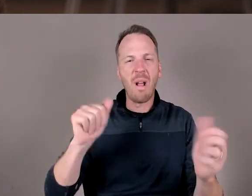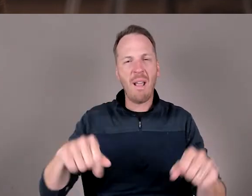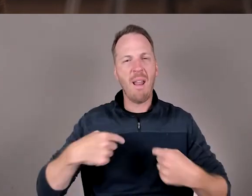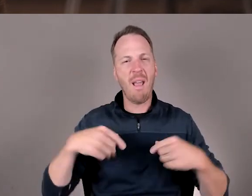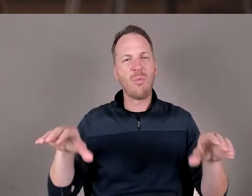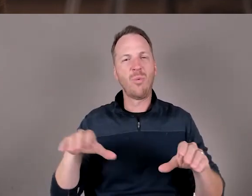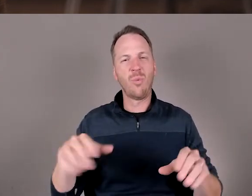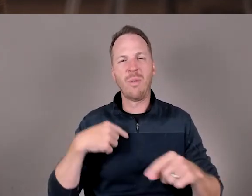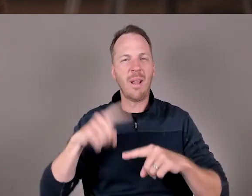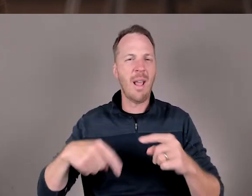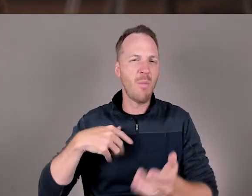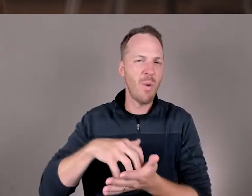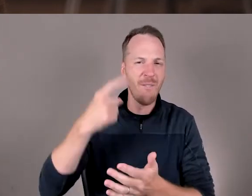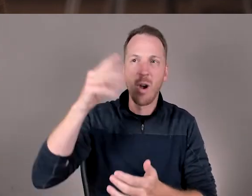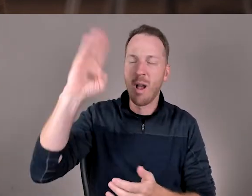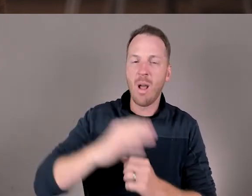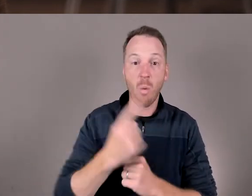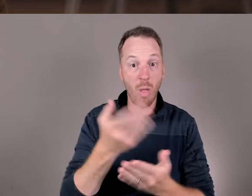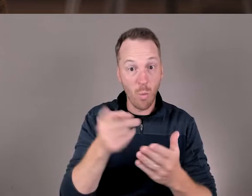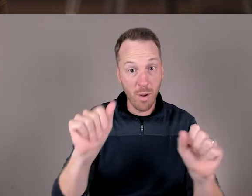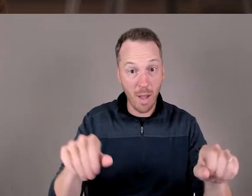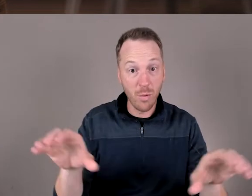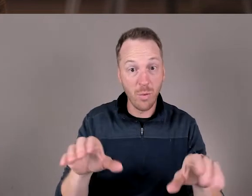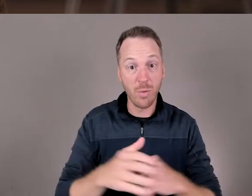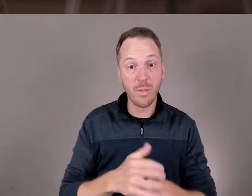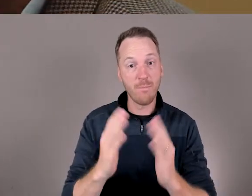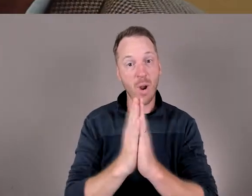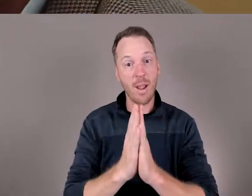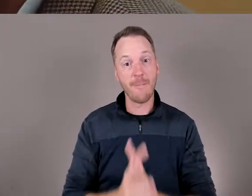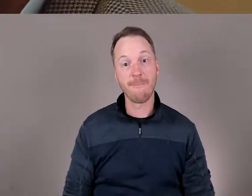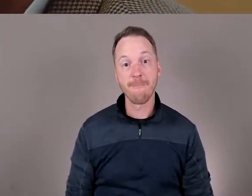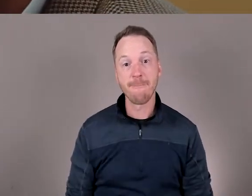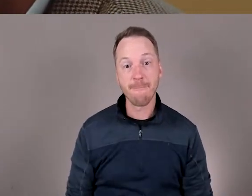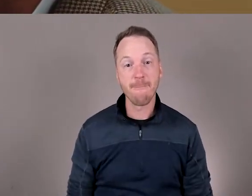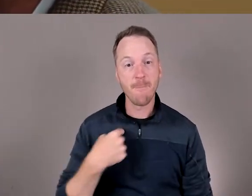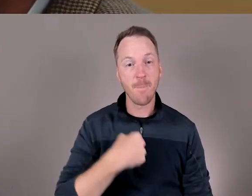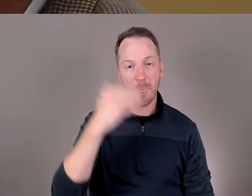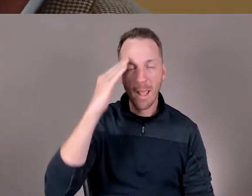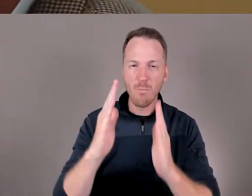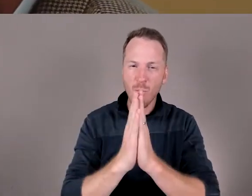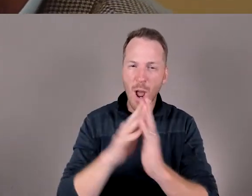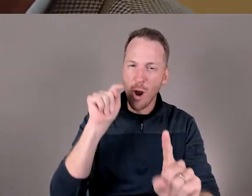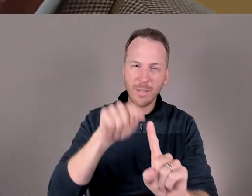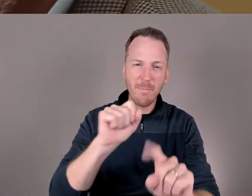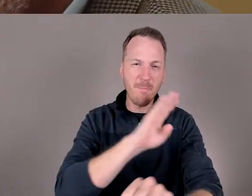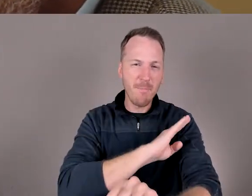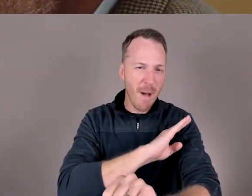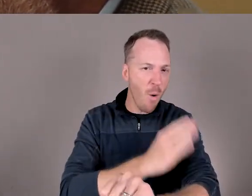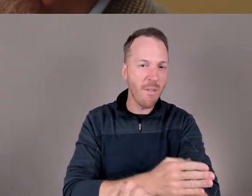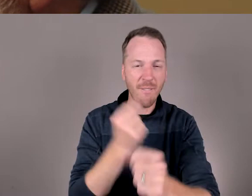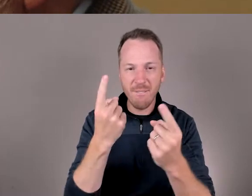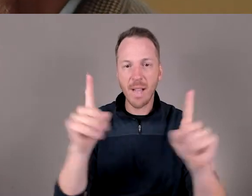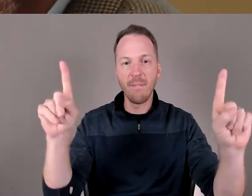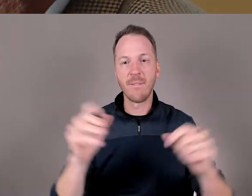do for God?" One thing you can do is pray. And we know that prayer is powerful and